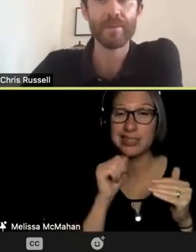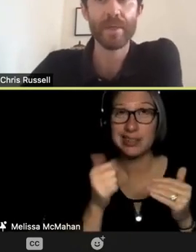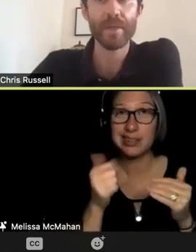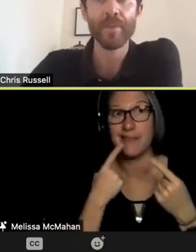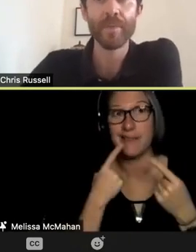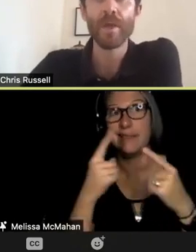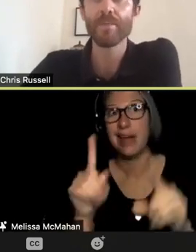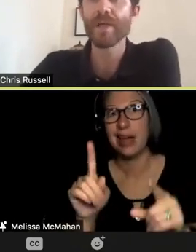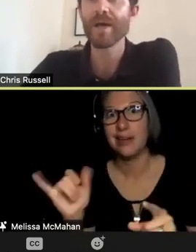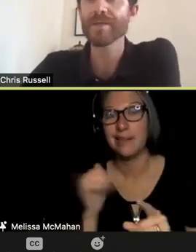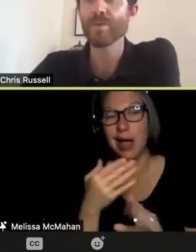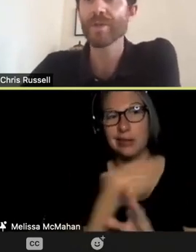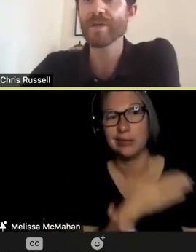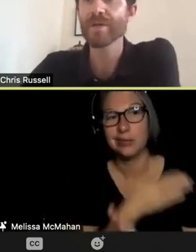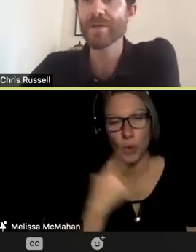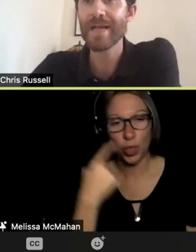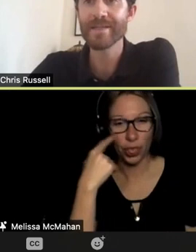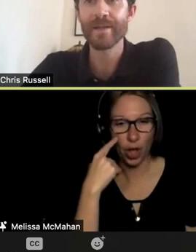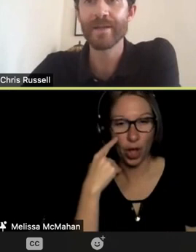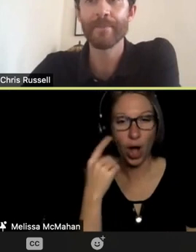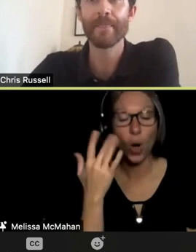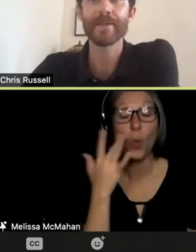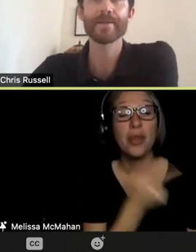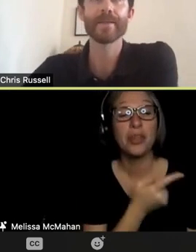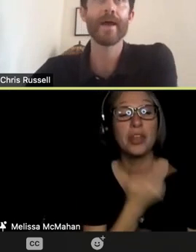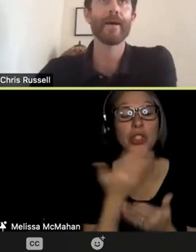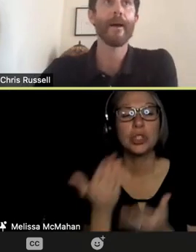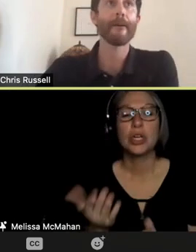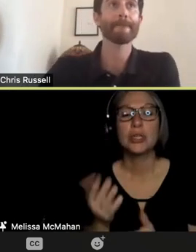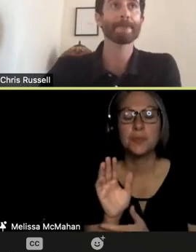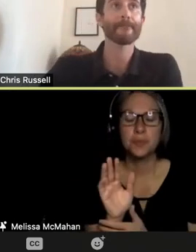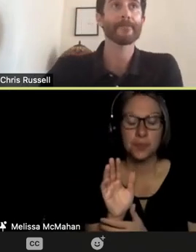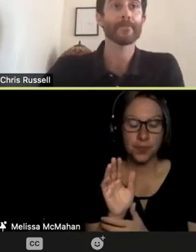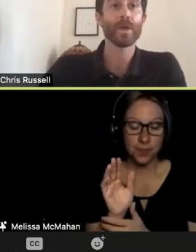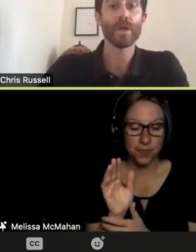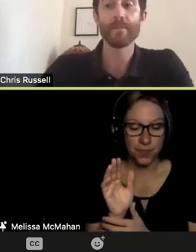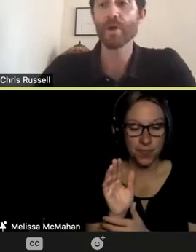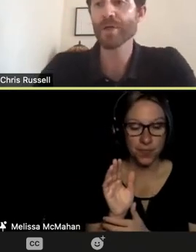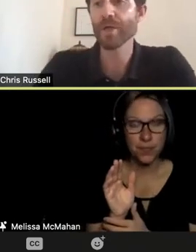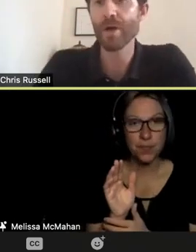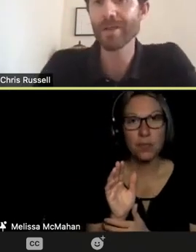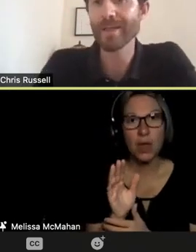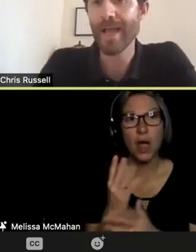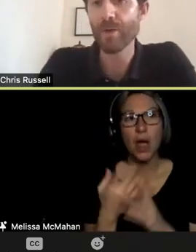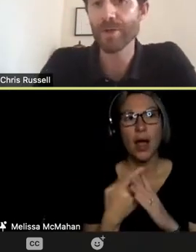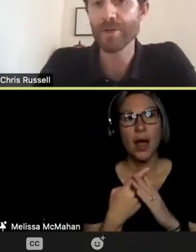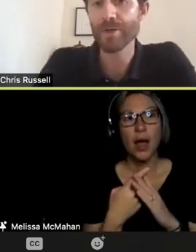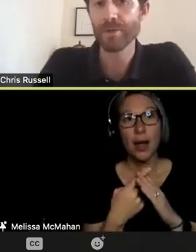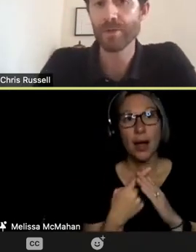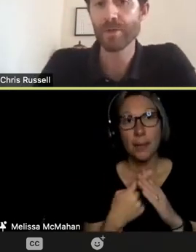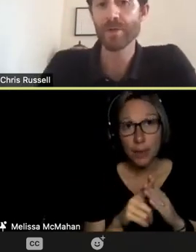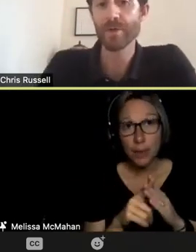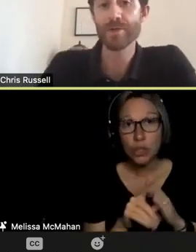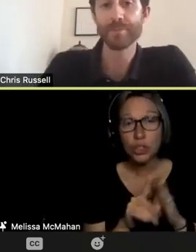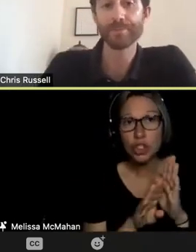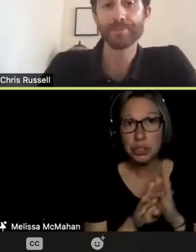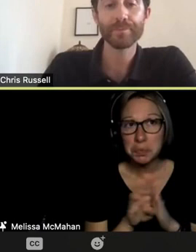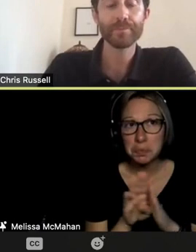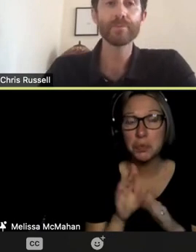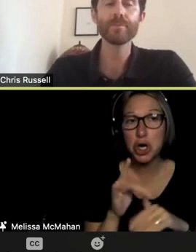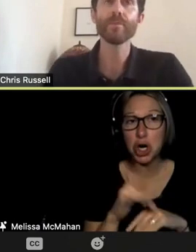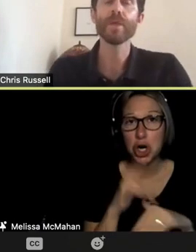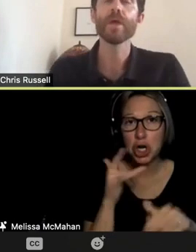been thought to be, because what they're suggesting is that emergent early language